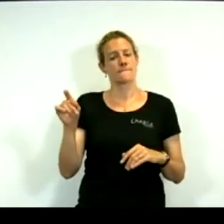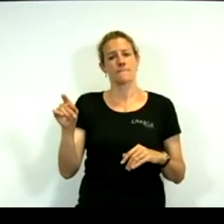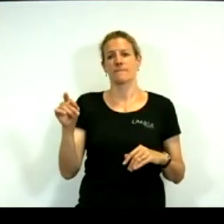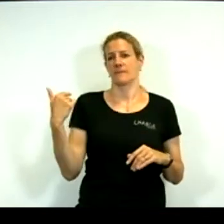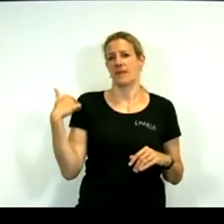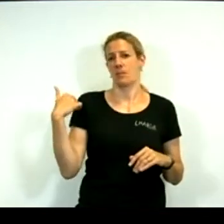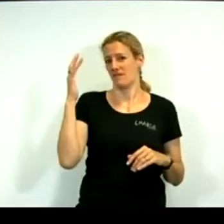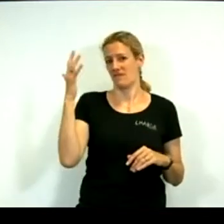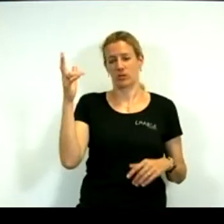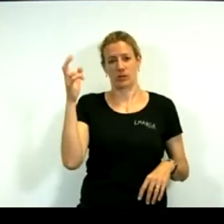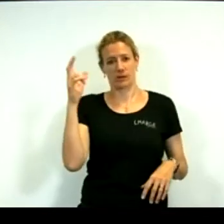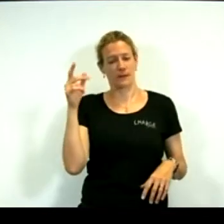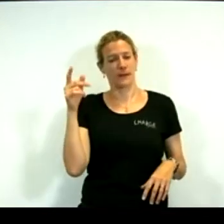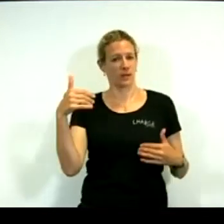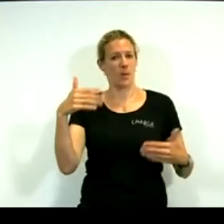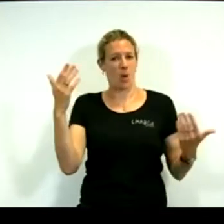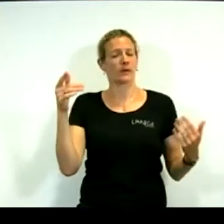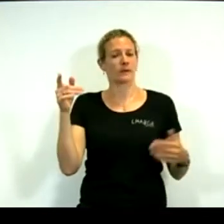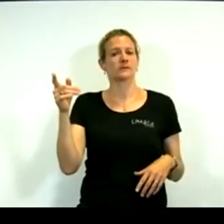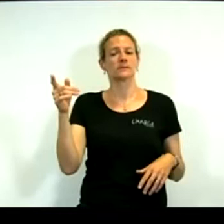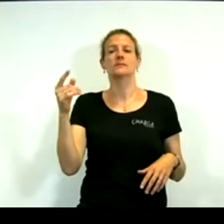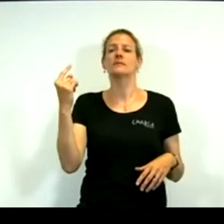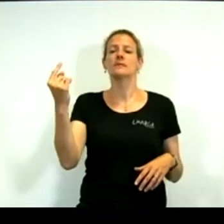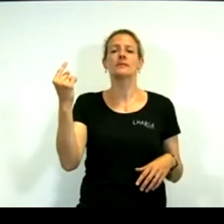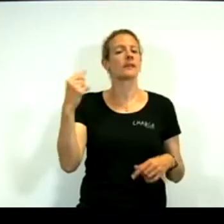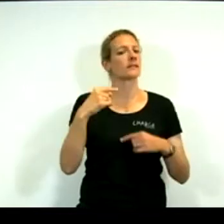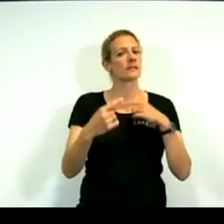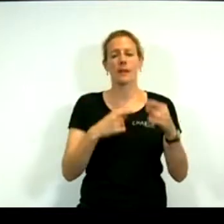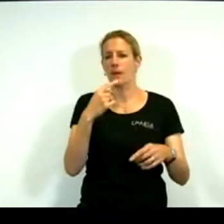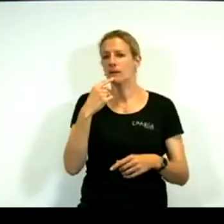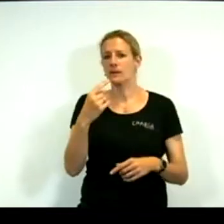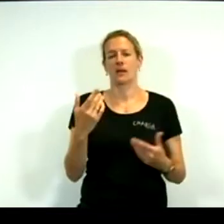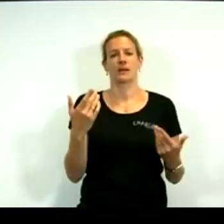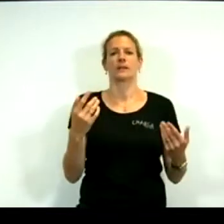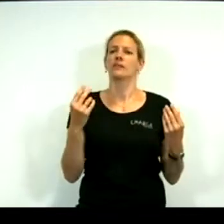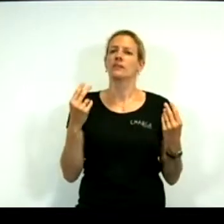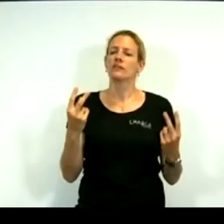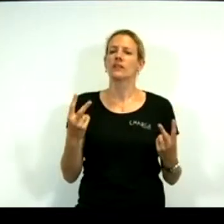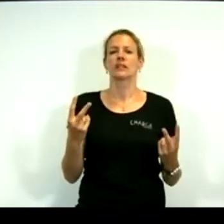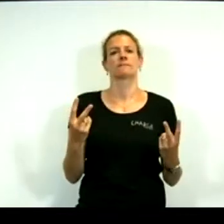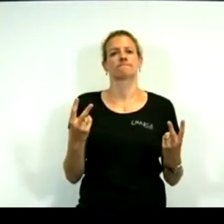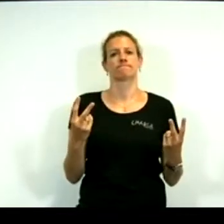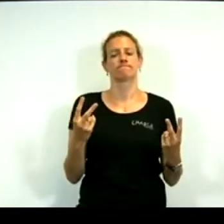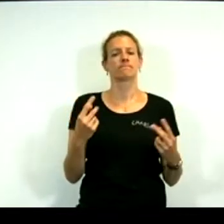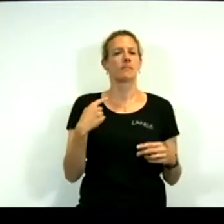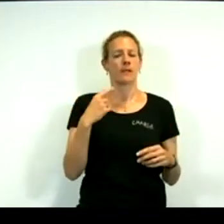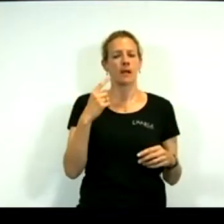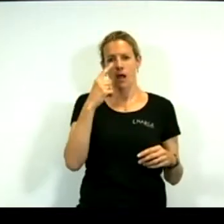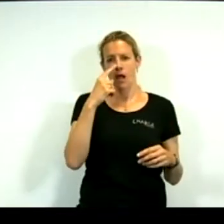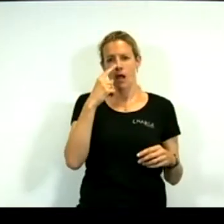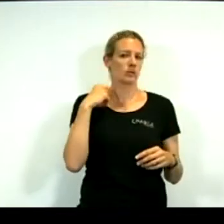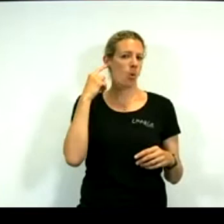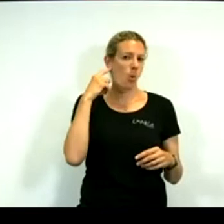how often she says, ask your ear, nose, and throat, ask the dietitian, ask